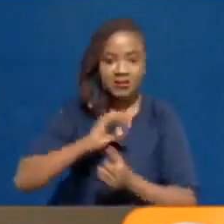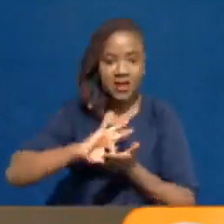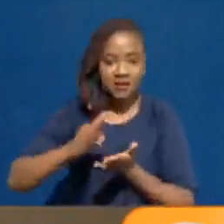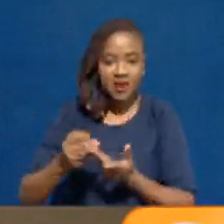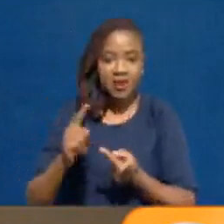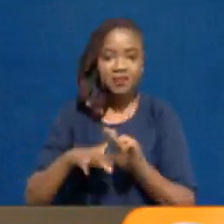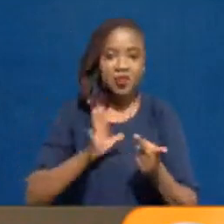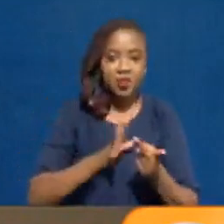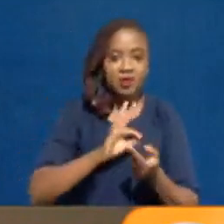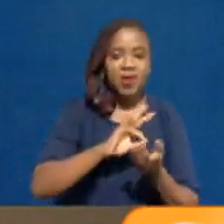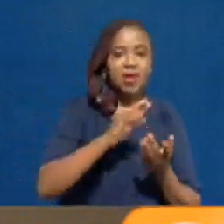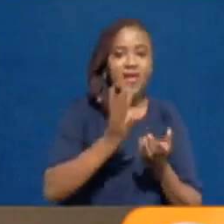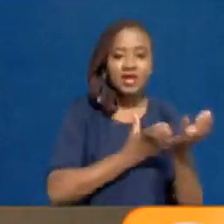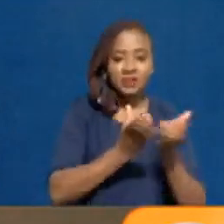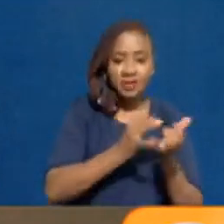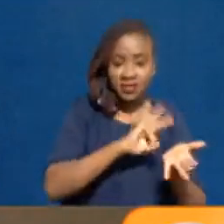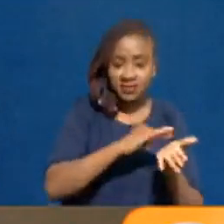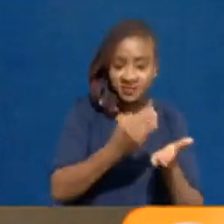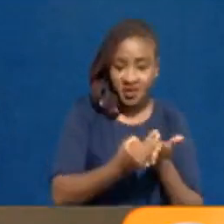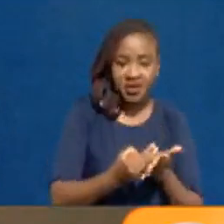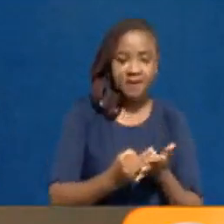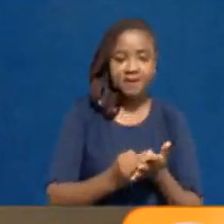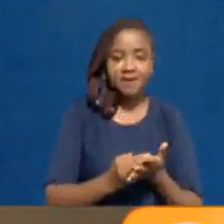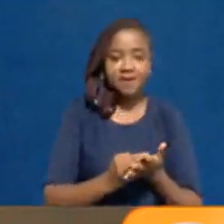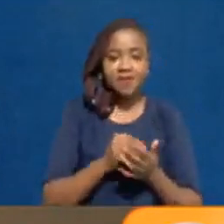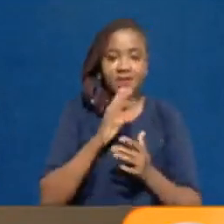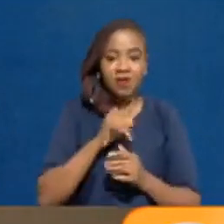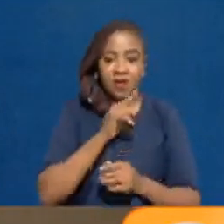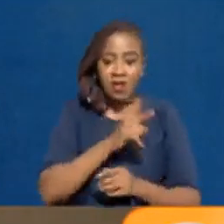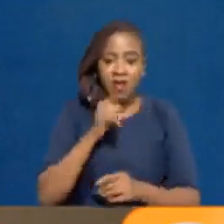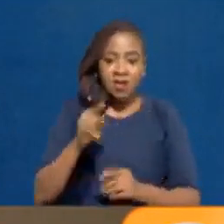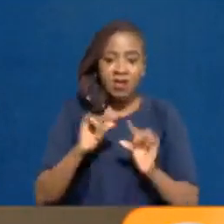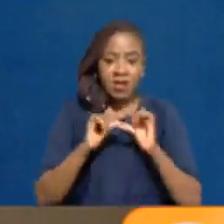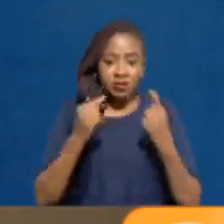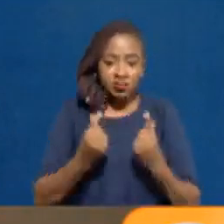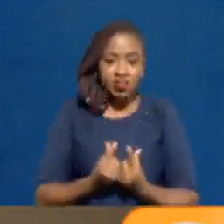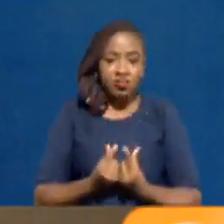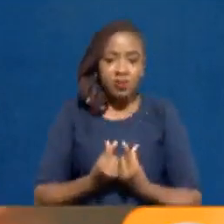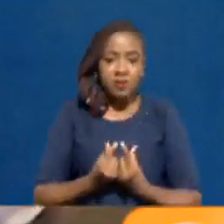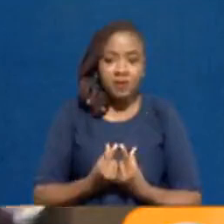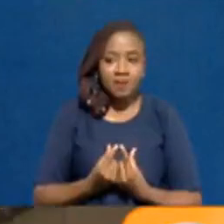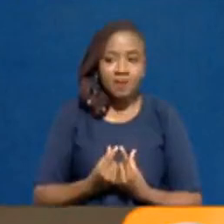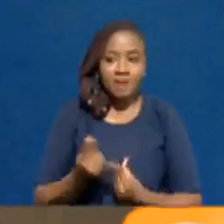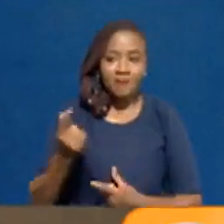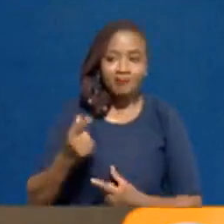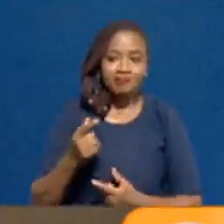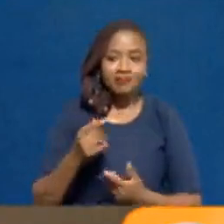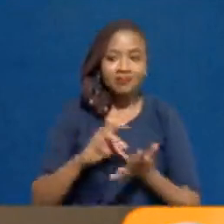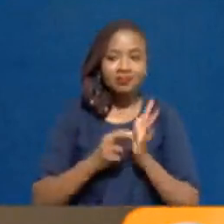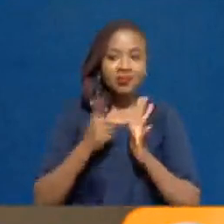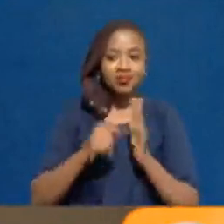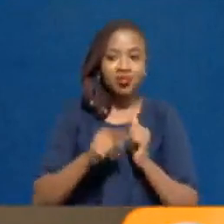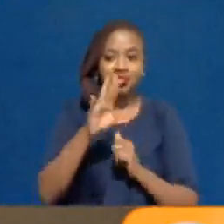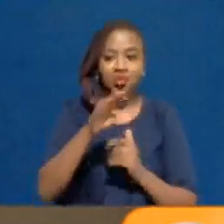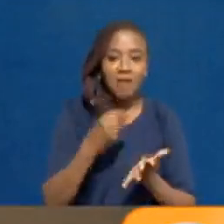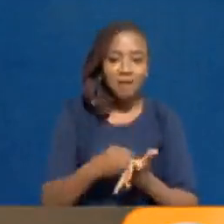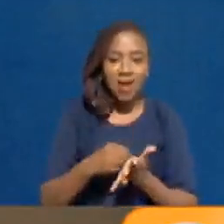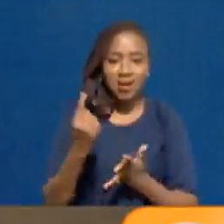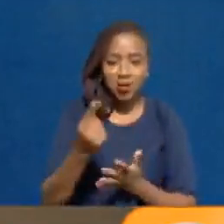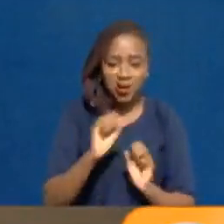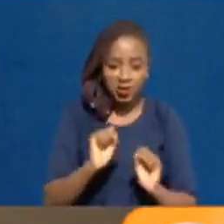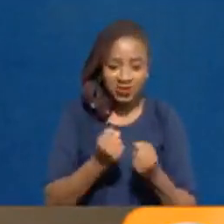Women Enterprise Fund. Katika ile kikundi yenu sasa, haitakuwa ni ile pesa yenu peke yake